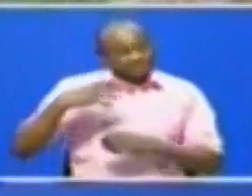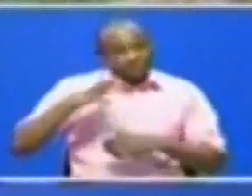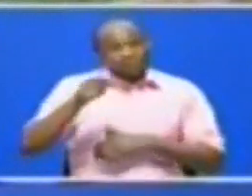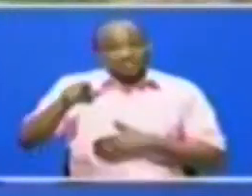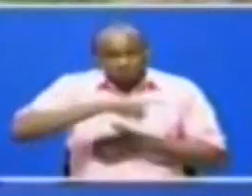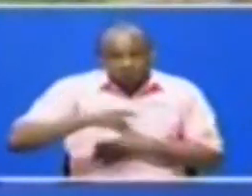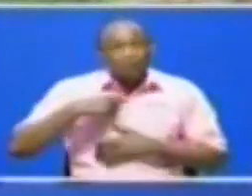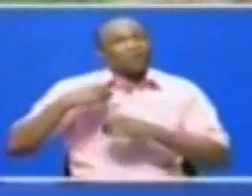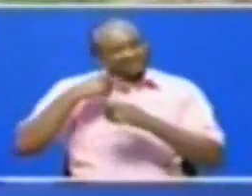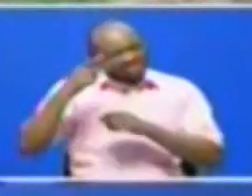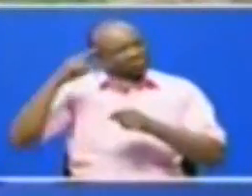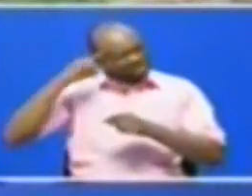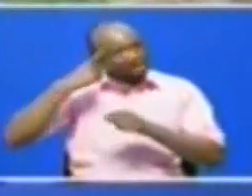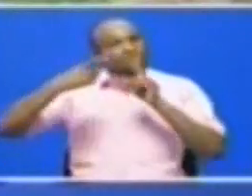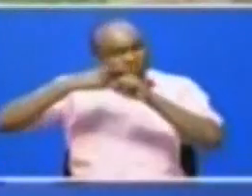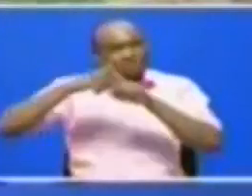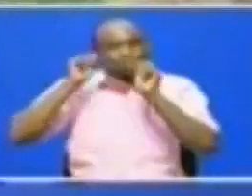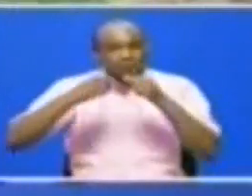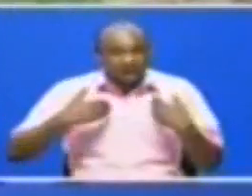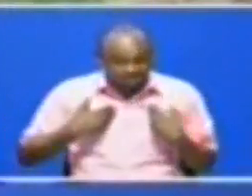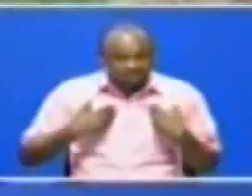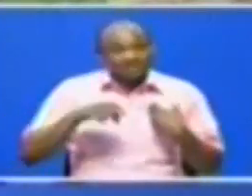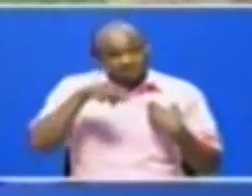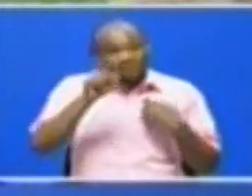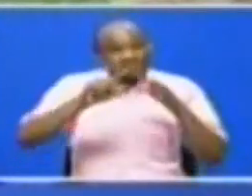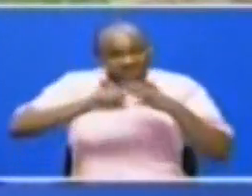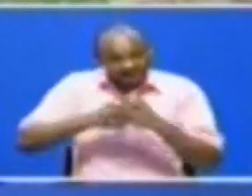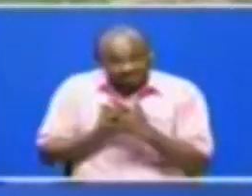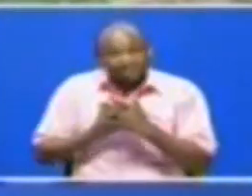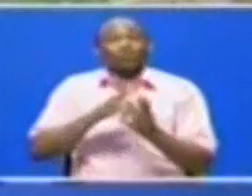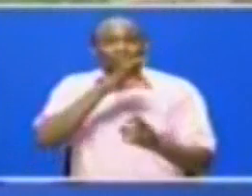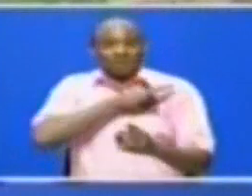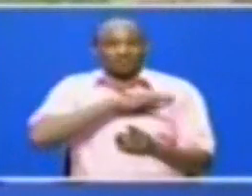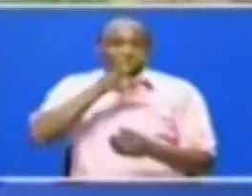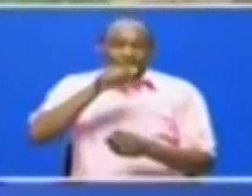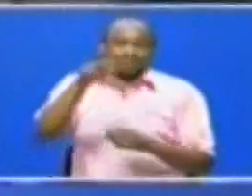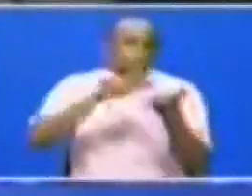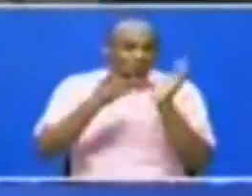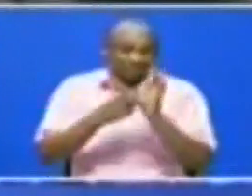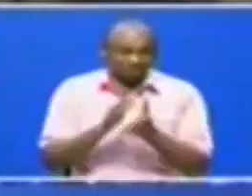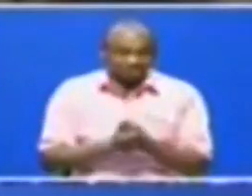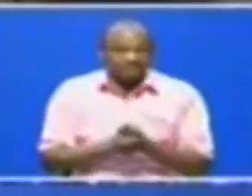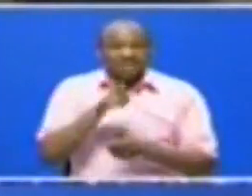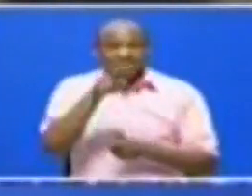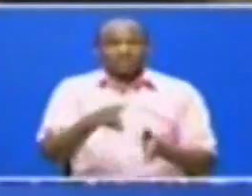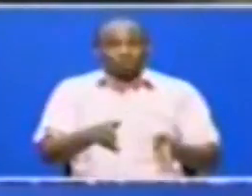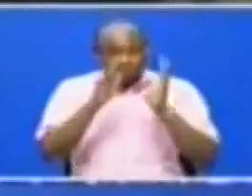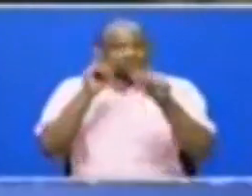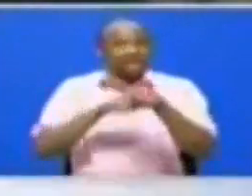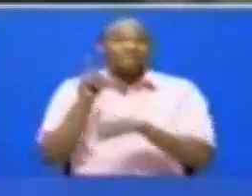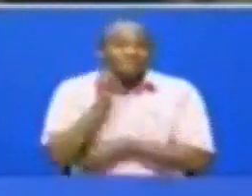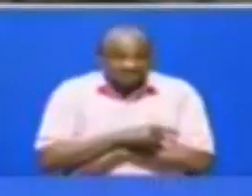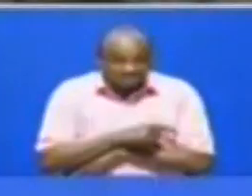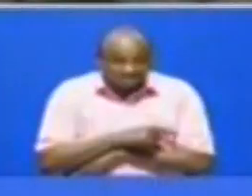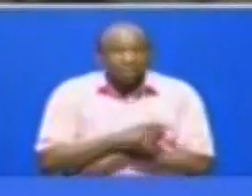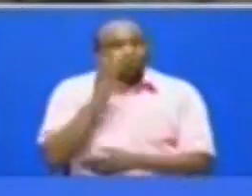already optimistic about the establishment. They have already started reaping big from the project. Hiyo barabara kikamilika